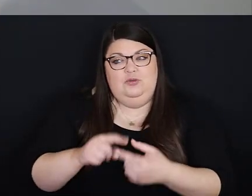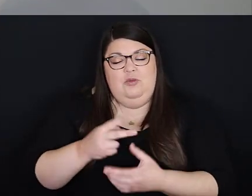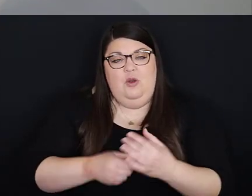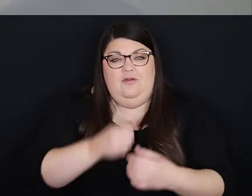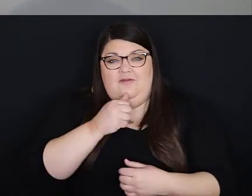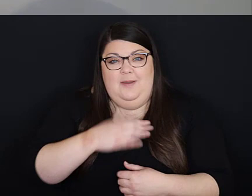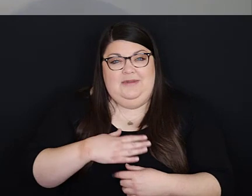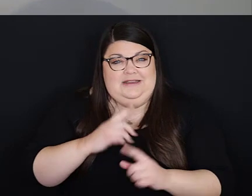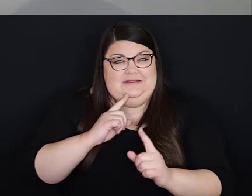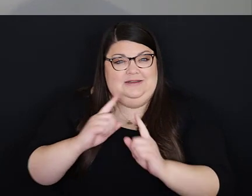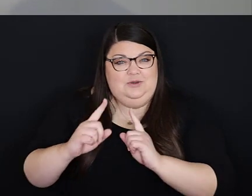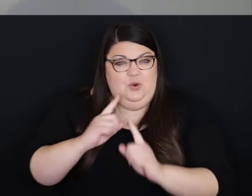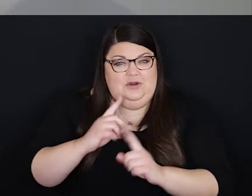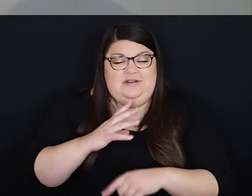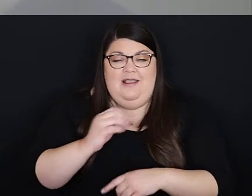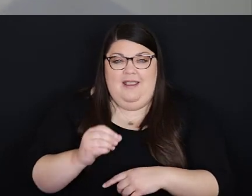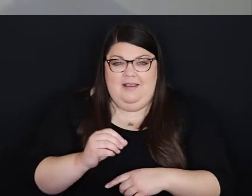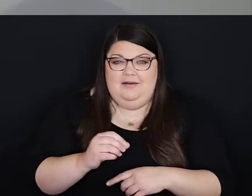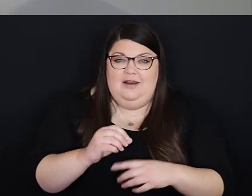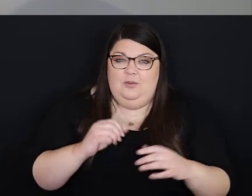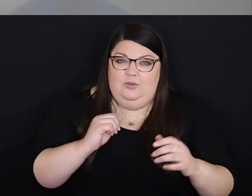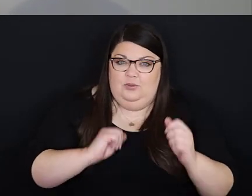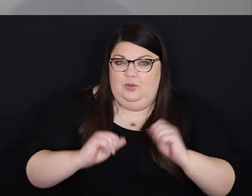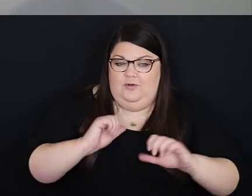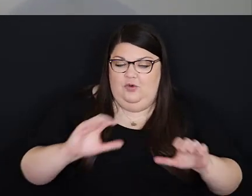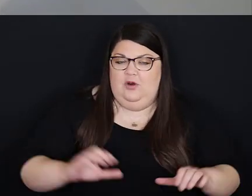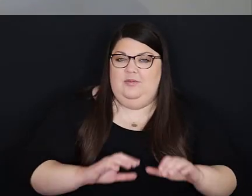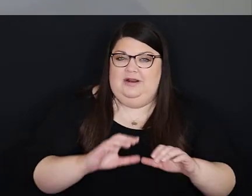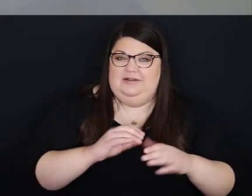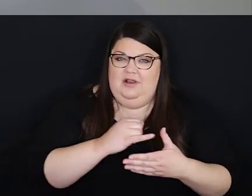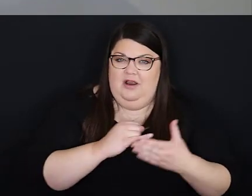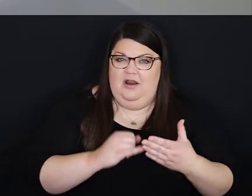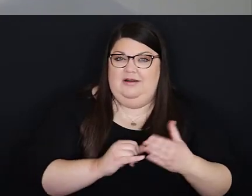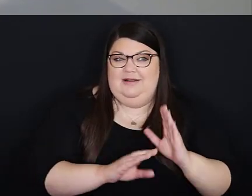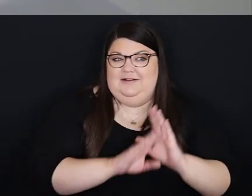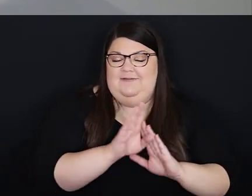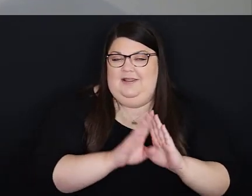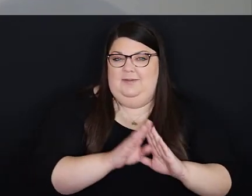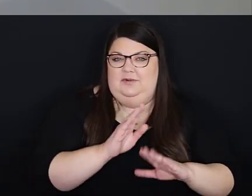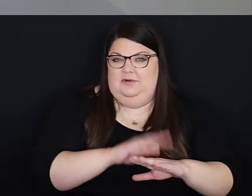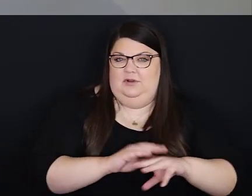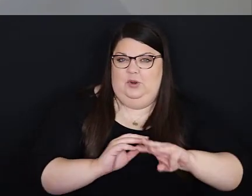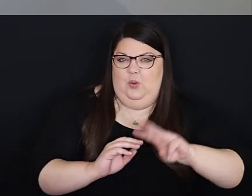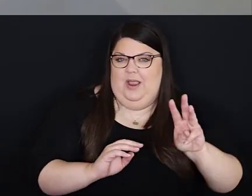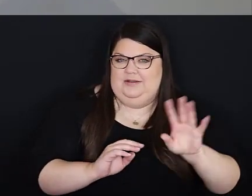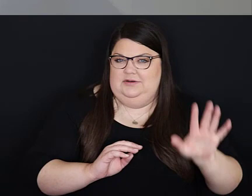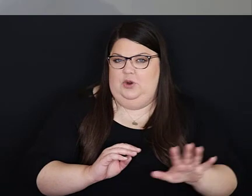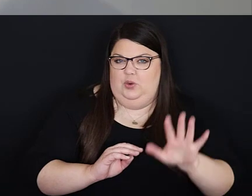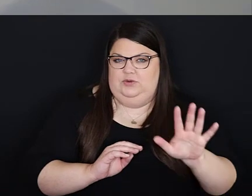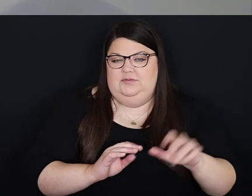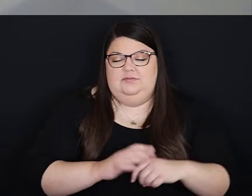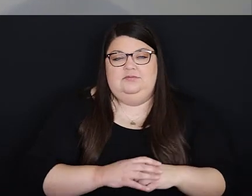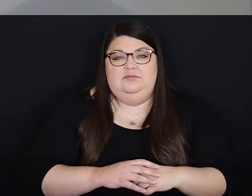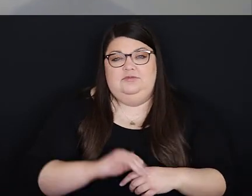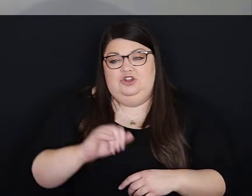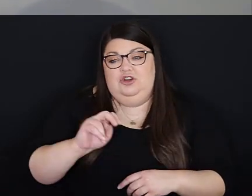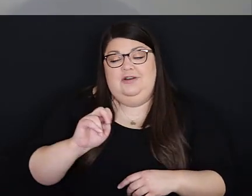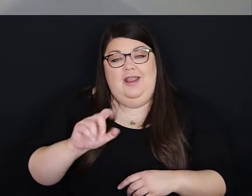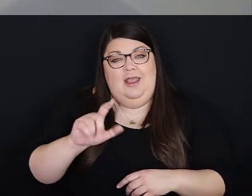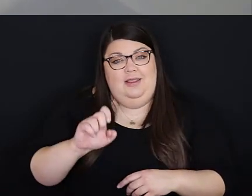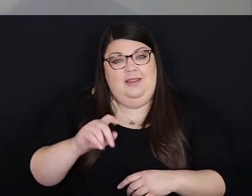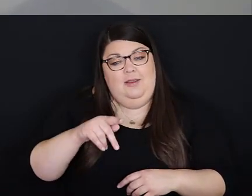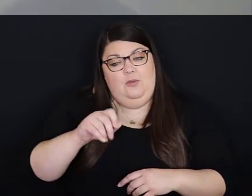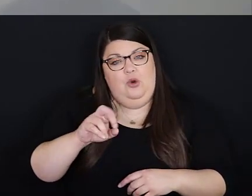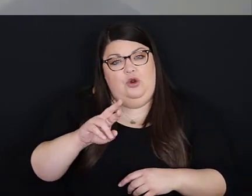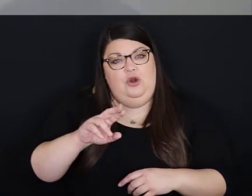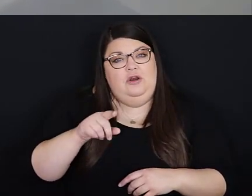both feminist discourse and performance art as it developed on the West Coast. Jenelle Porter is a